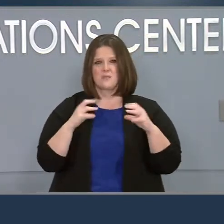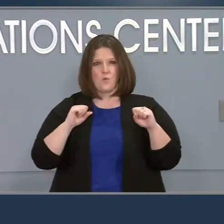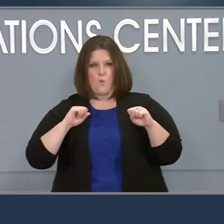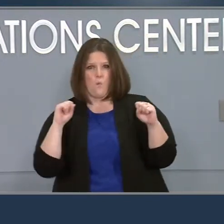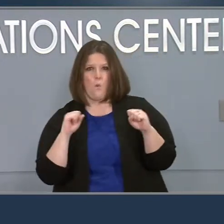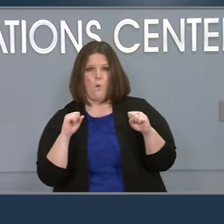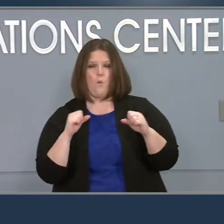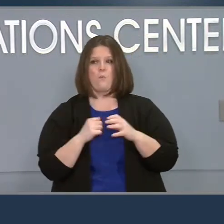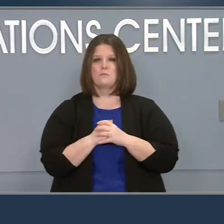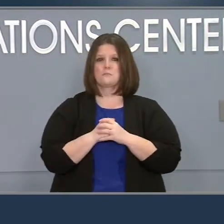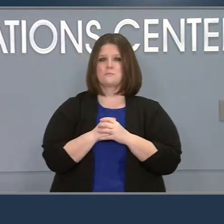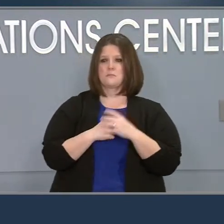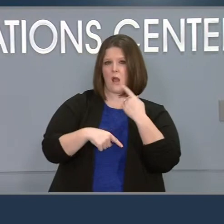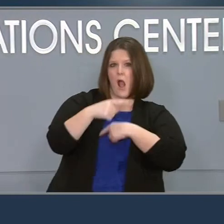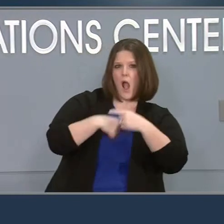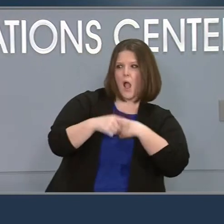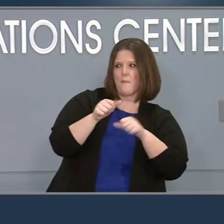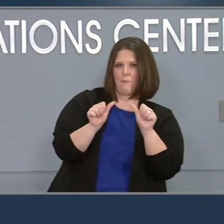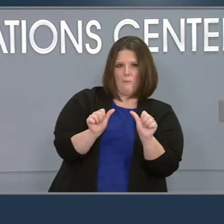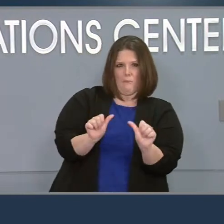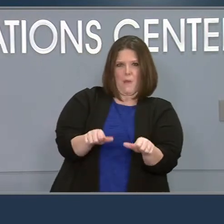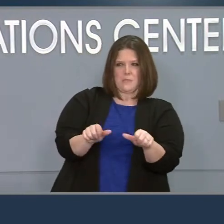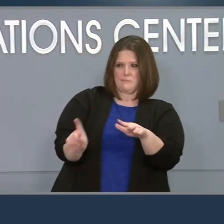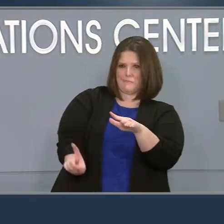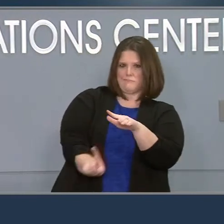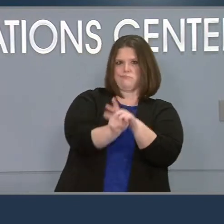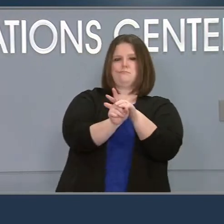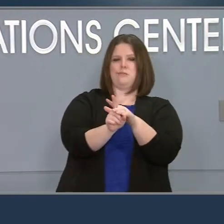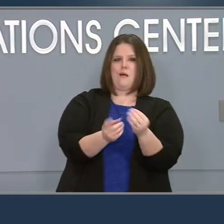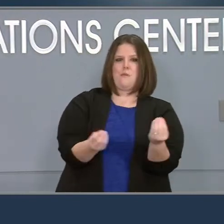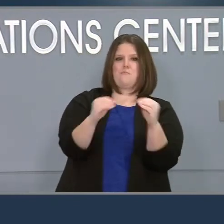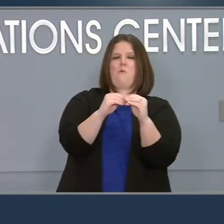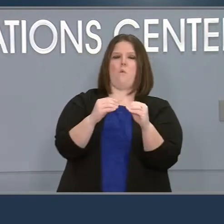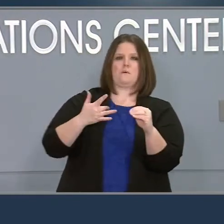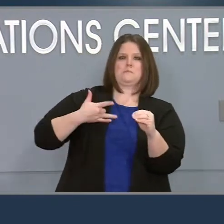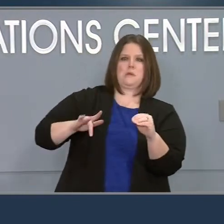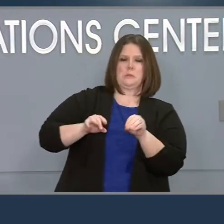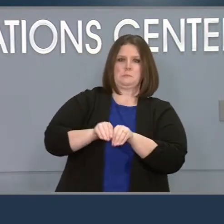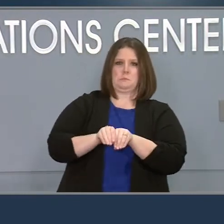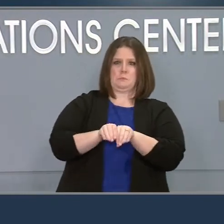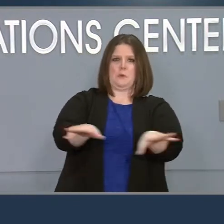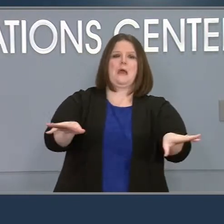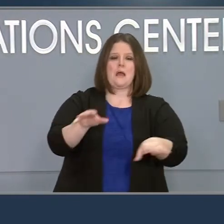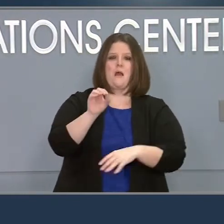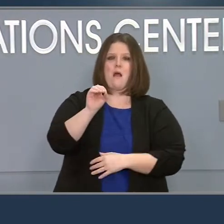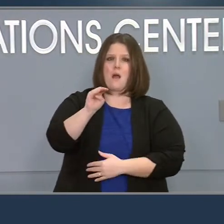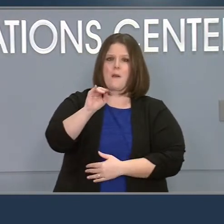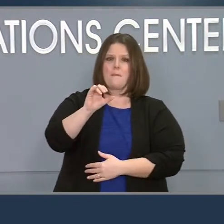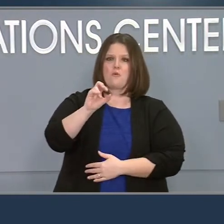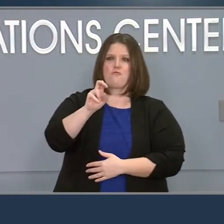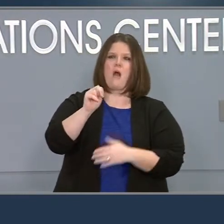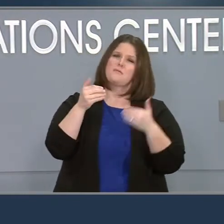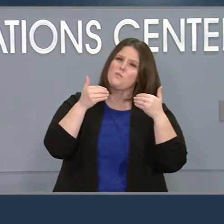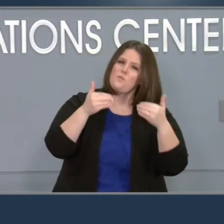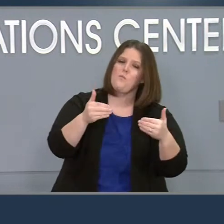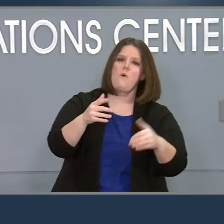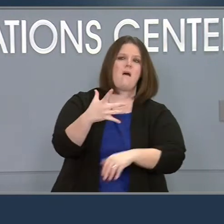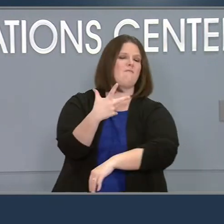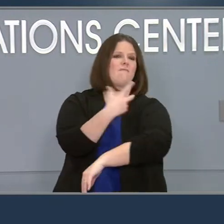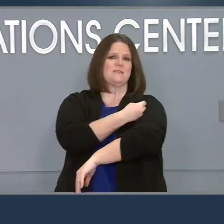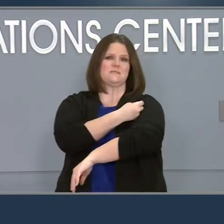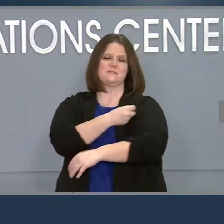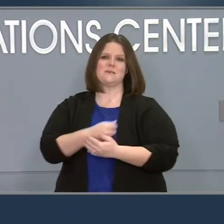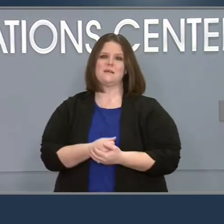now face the threat of a new and even more contagious variant, Omicron. Early